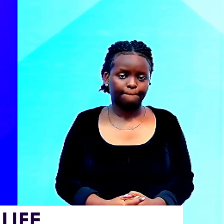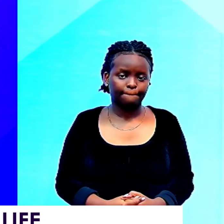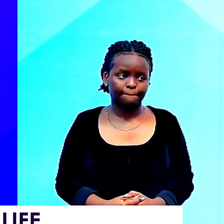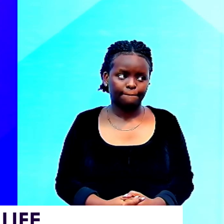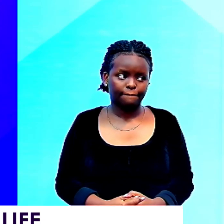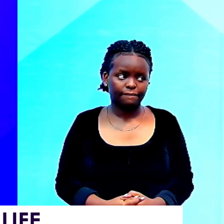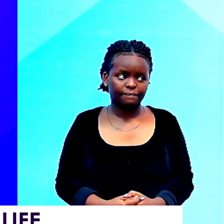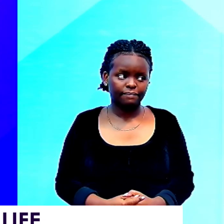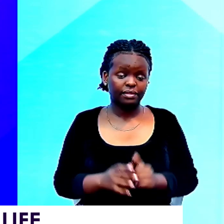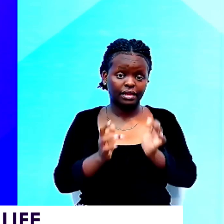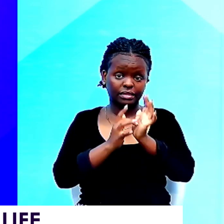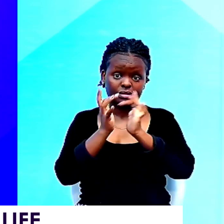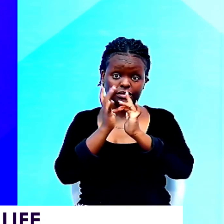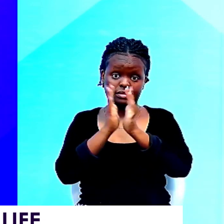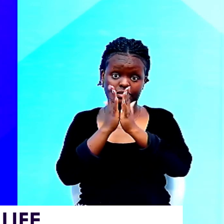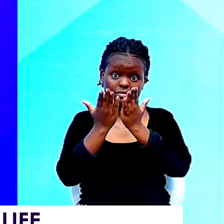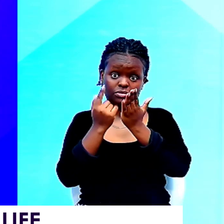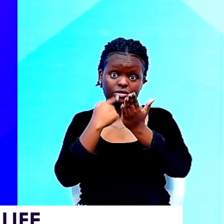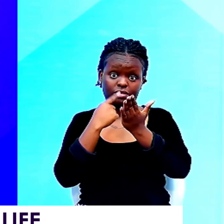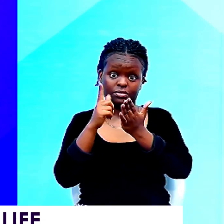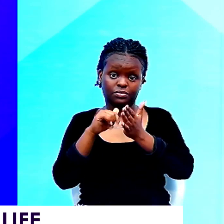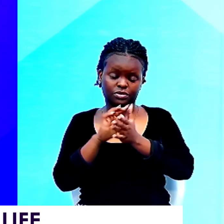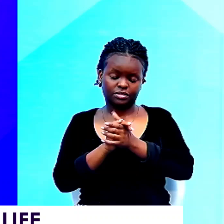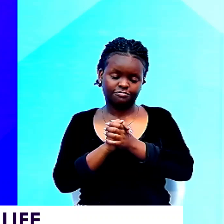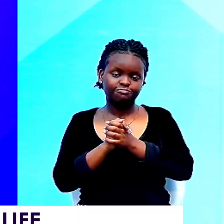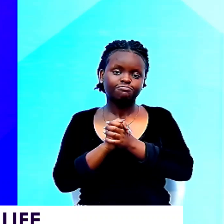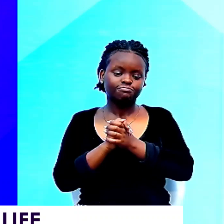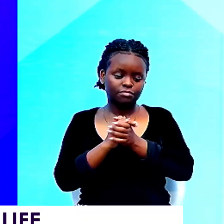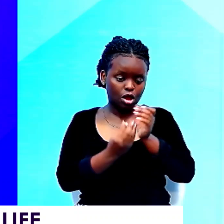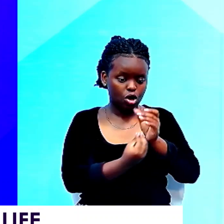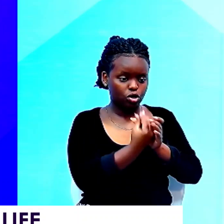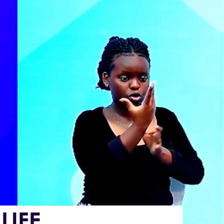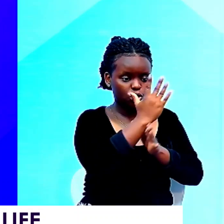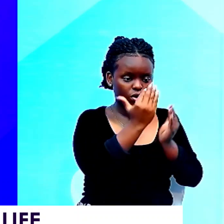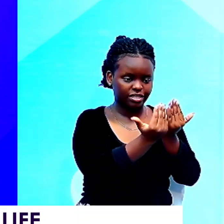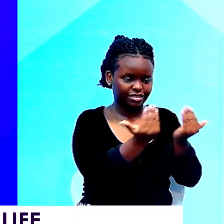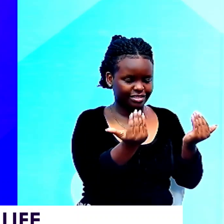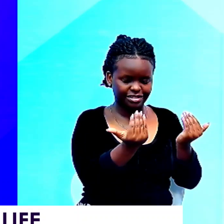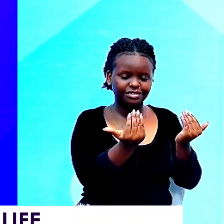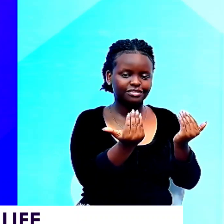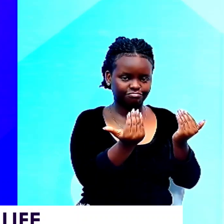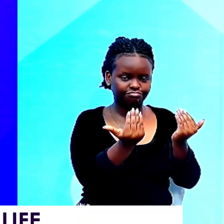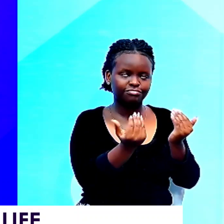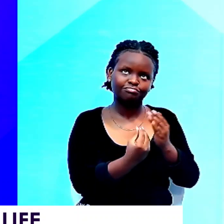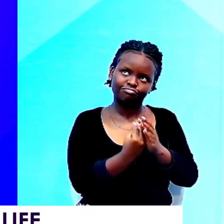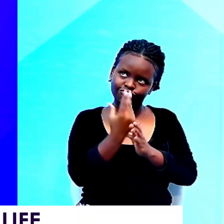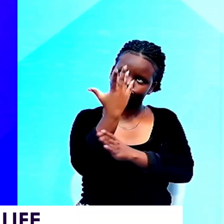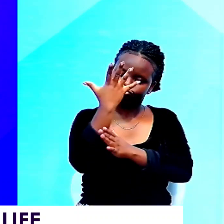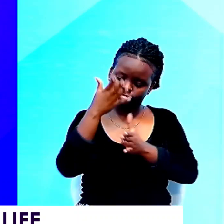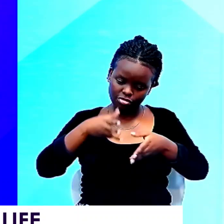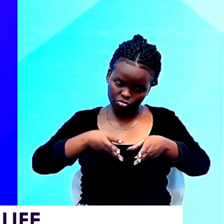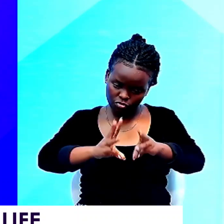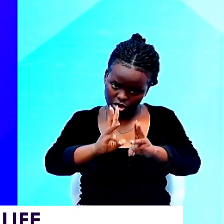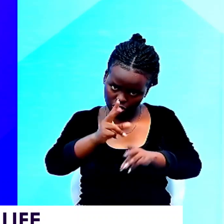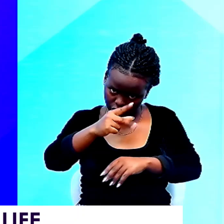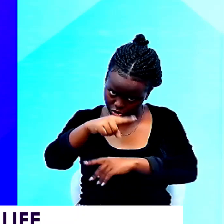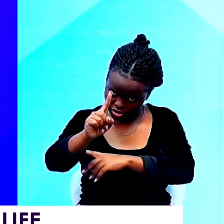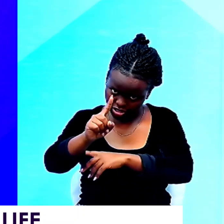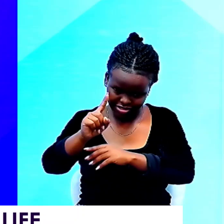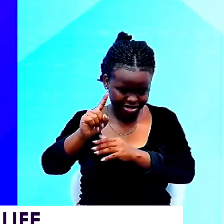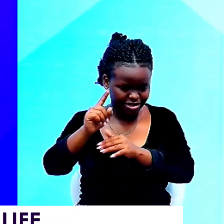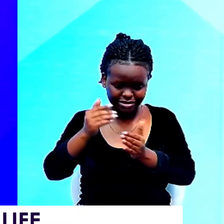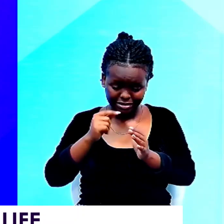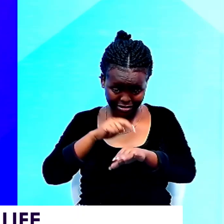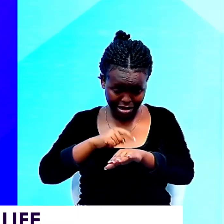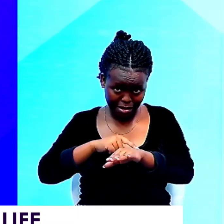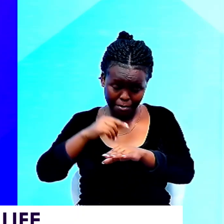Mr. Jonah, the Bible says that train up a child in the way that he should go, Right. and when he grows up, he does what? Depart from it. So these